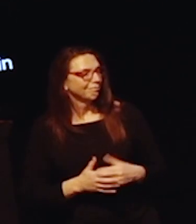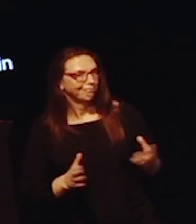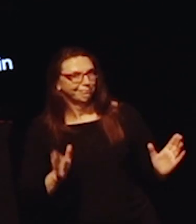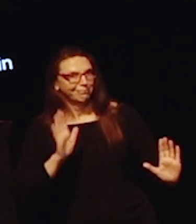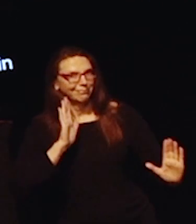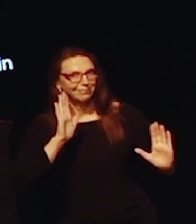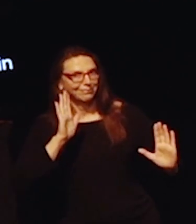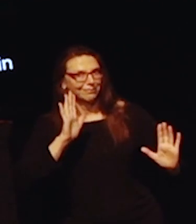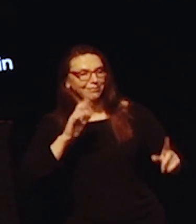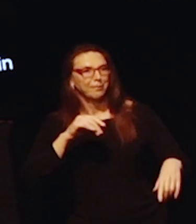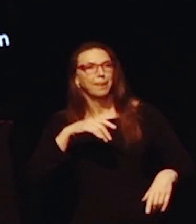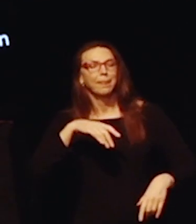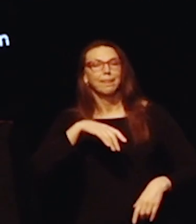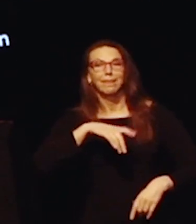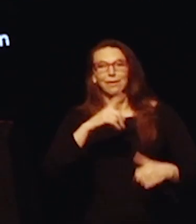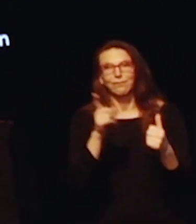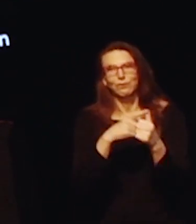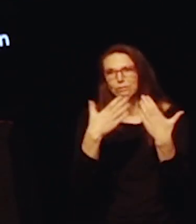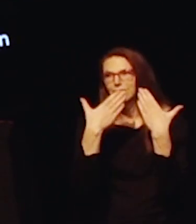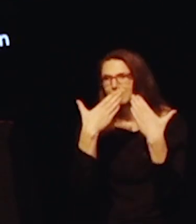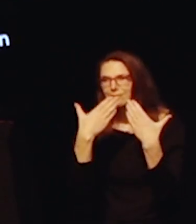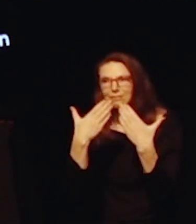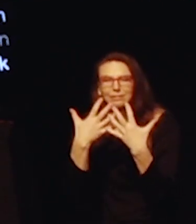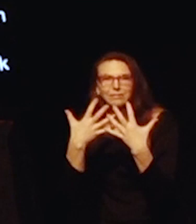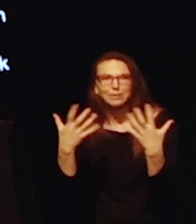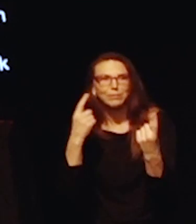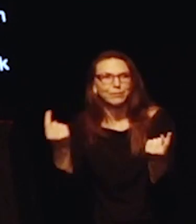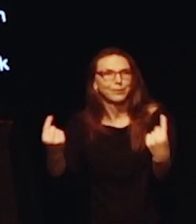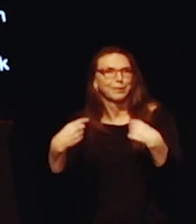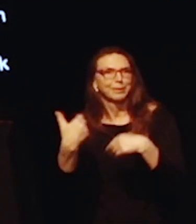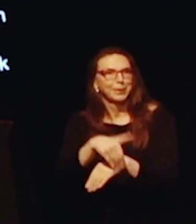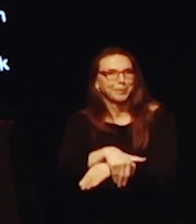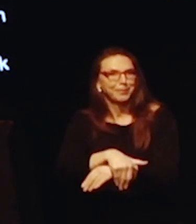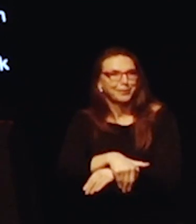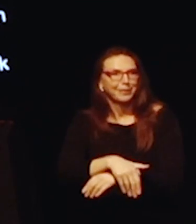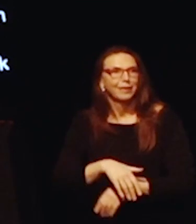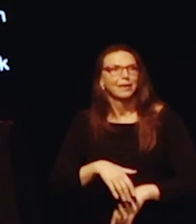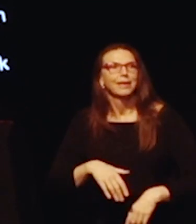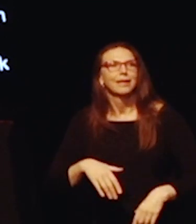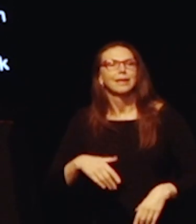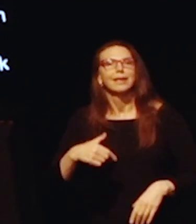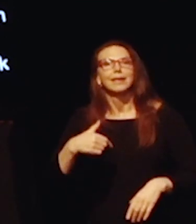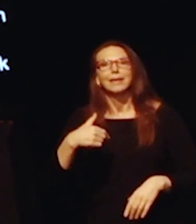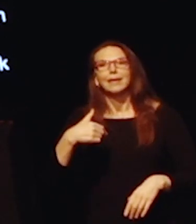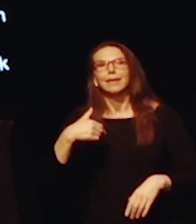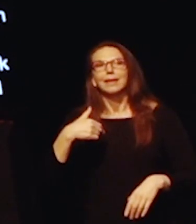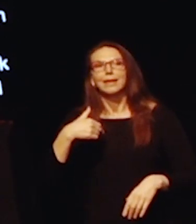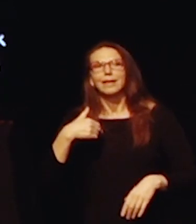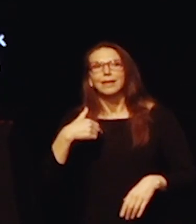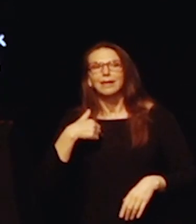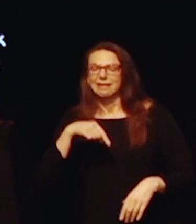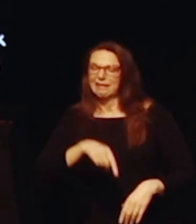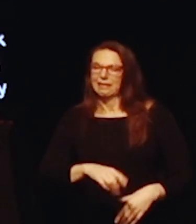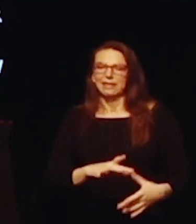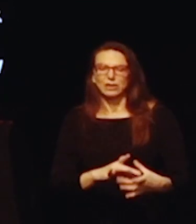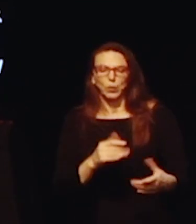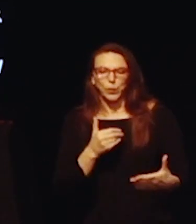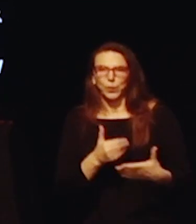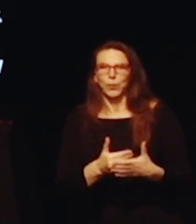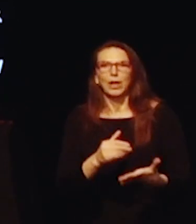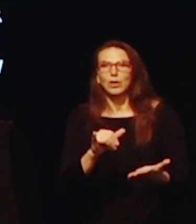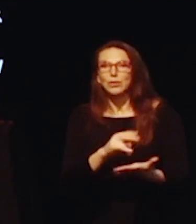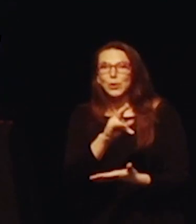Hi. First of all, thank you all for coming. And New York City is very close to our heart because this is where we